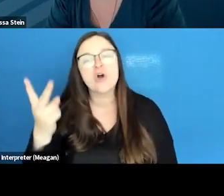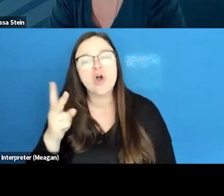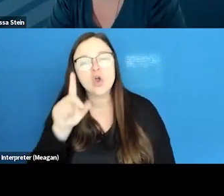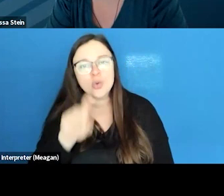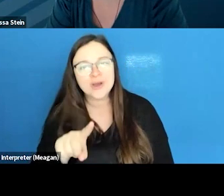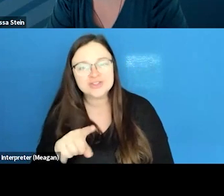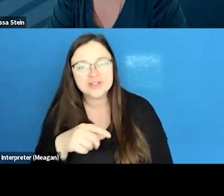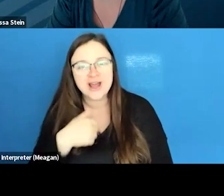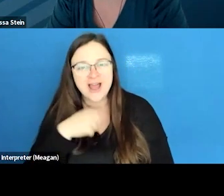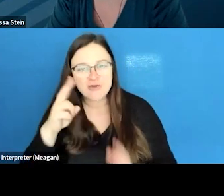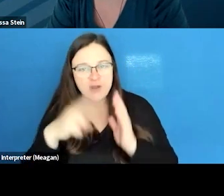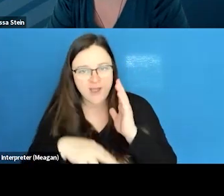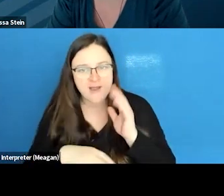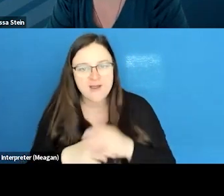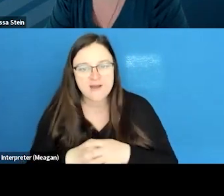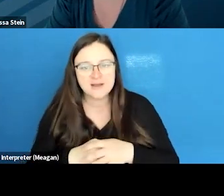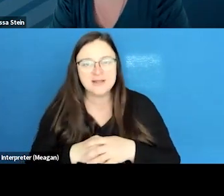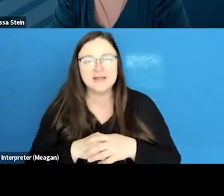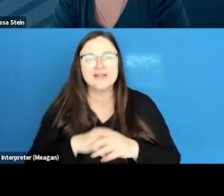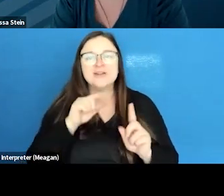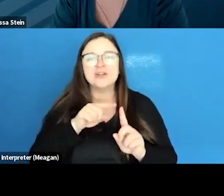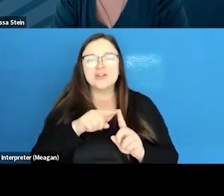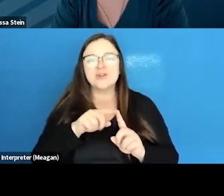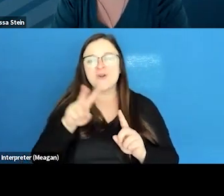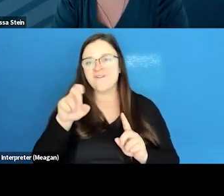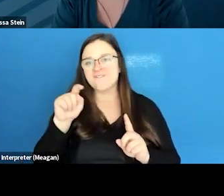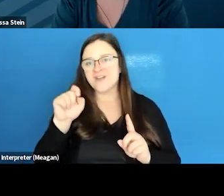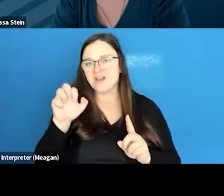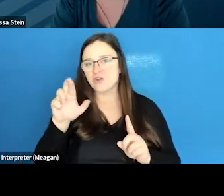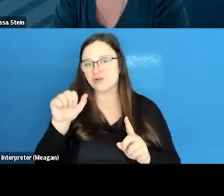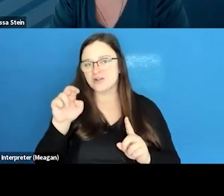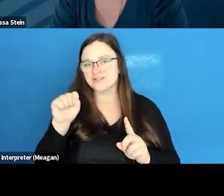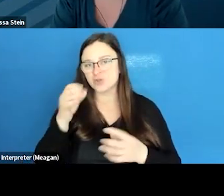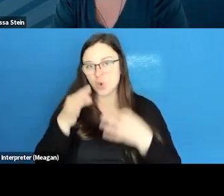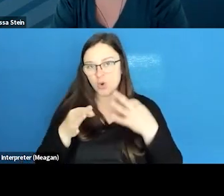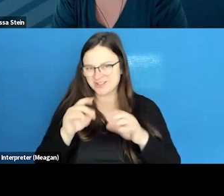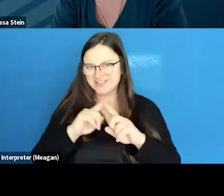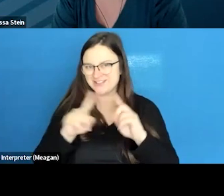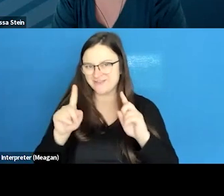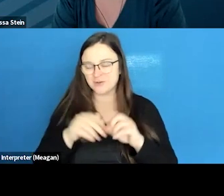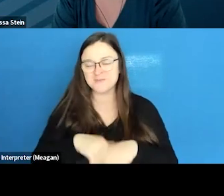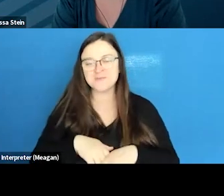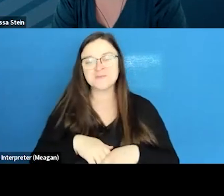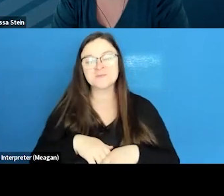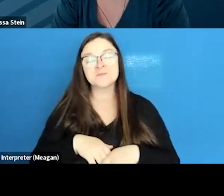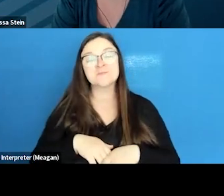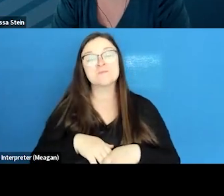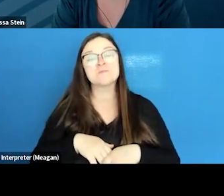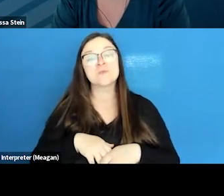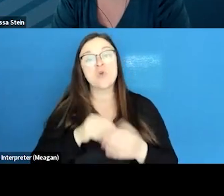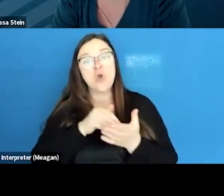read, and I'm back up for Veterans Court. In Veterans Court, you're in a different position because a lot of times the